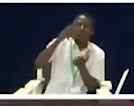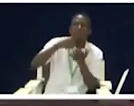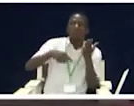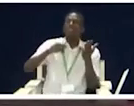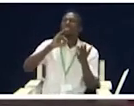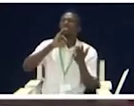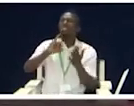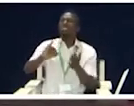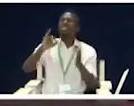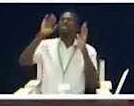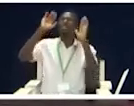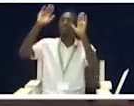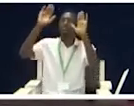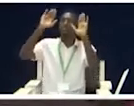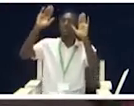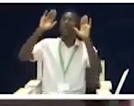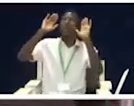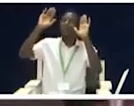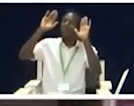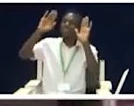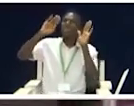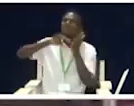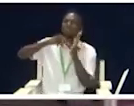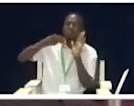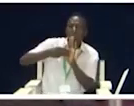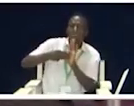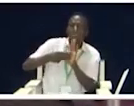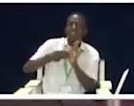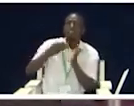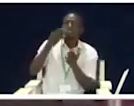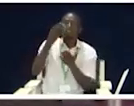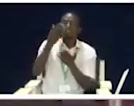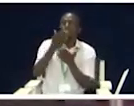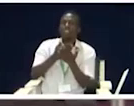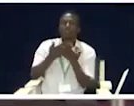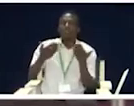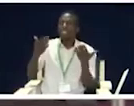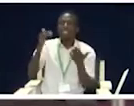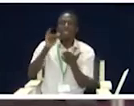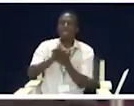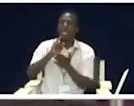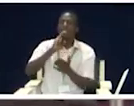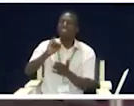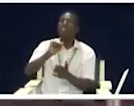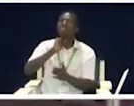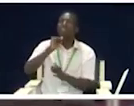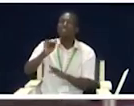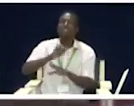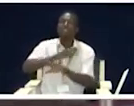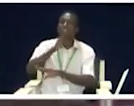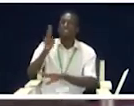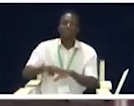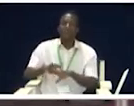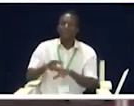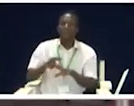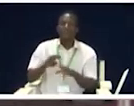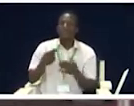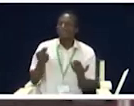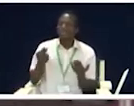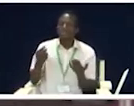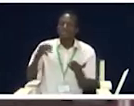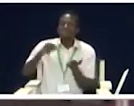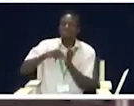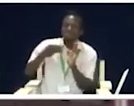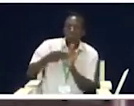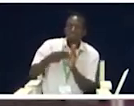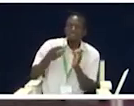wonder? A wonder is something that is not normal. A wonder is something that is not normal. We can also